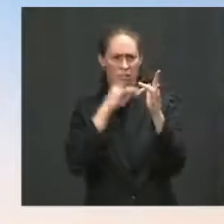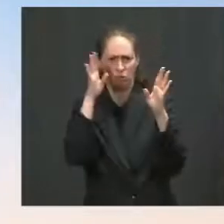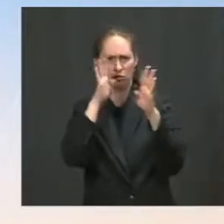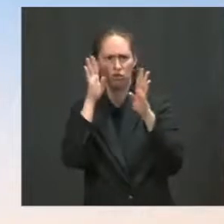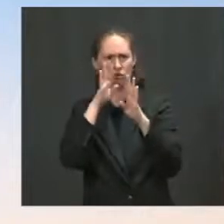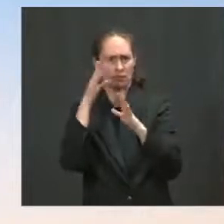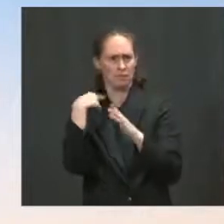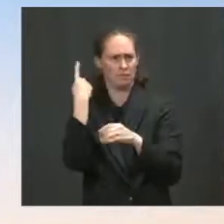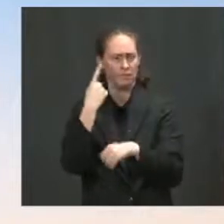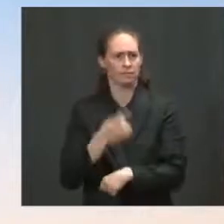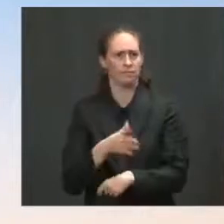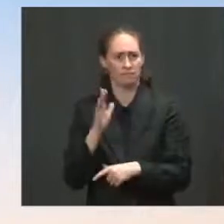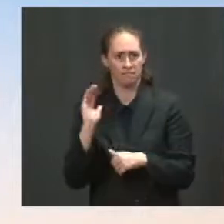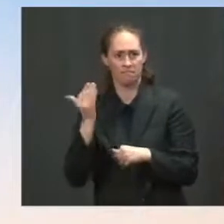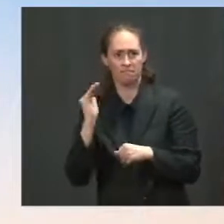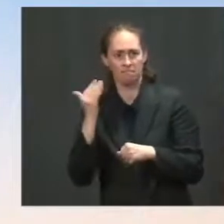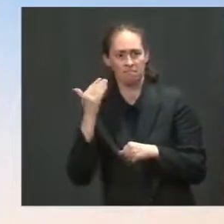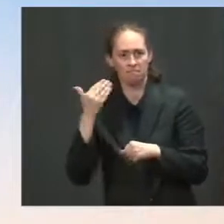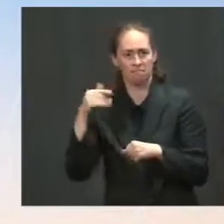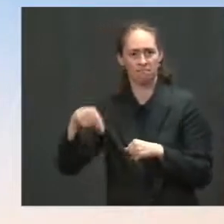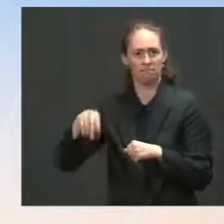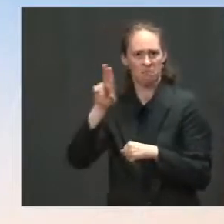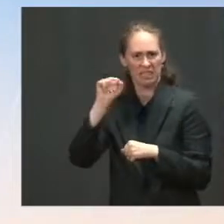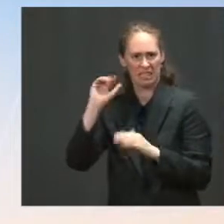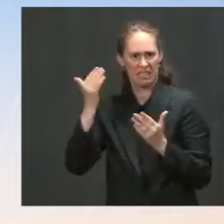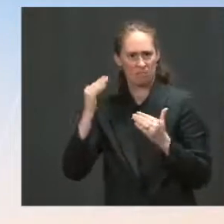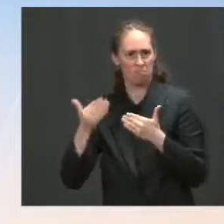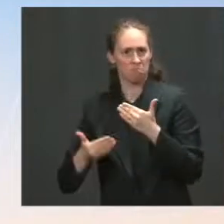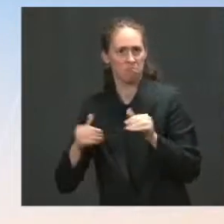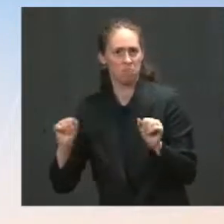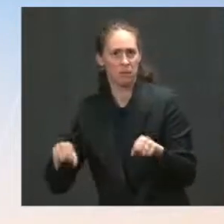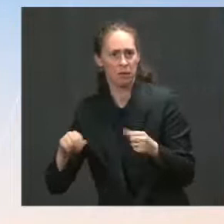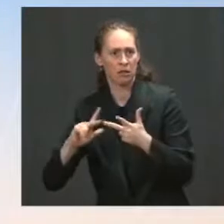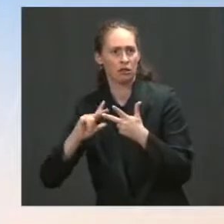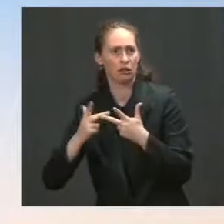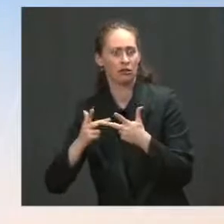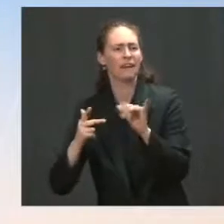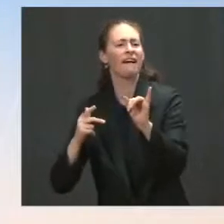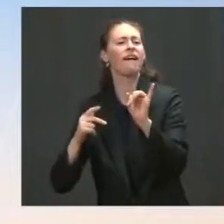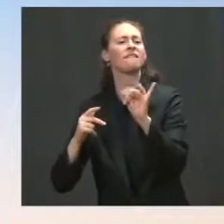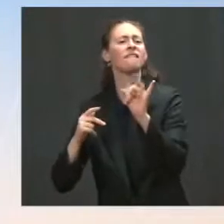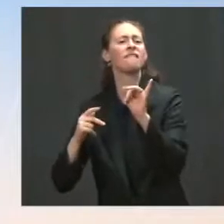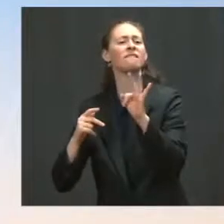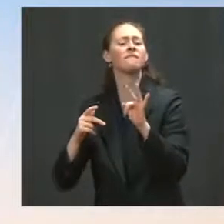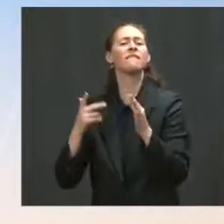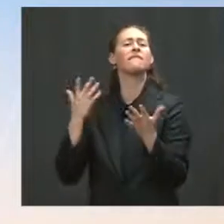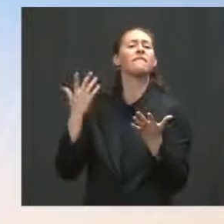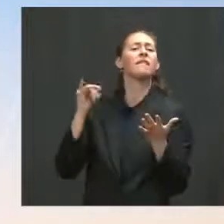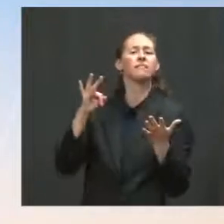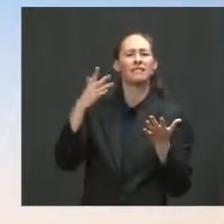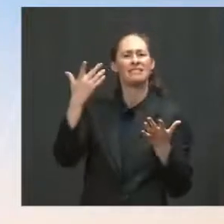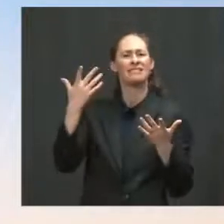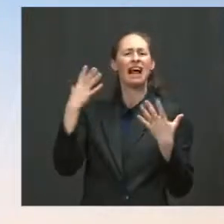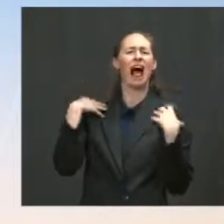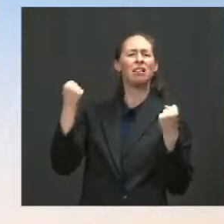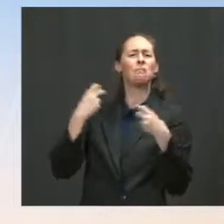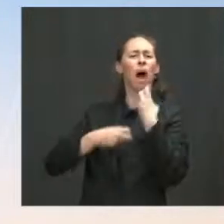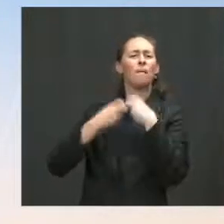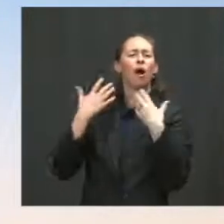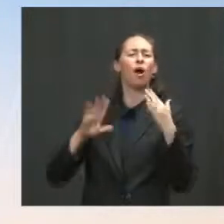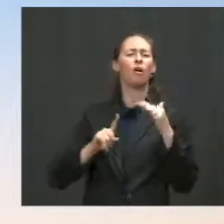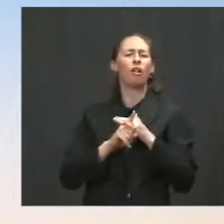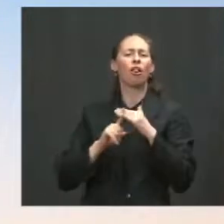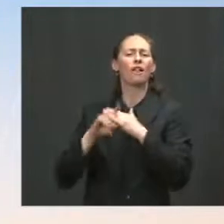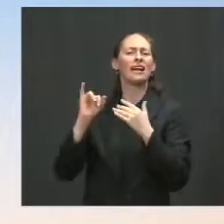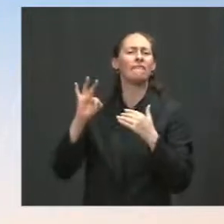as though we're moving in that direction, at least for people who are immunocompromised. What's the White House reaction to his call to put that off